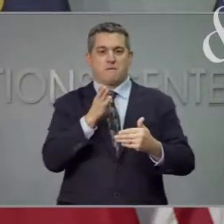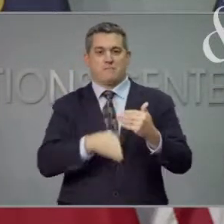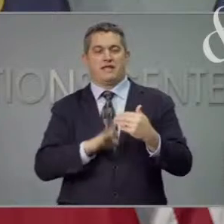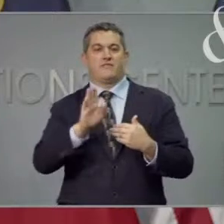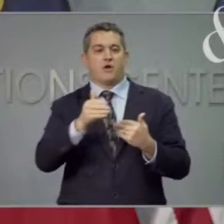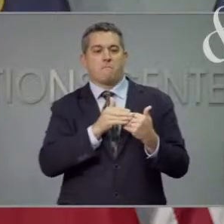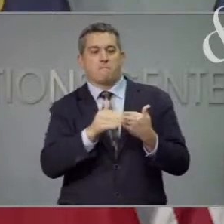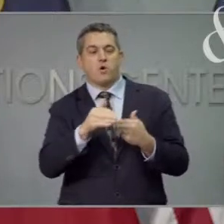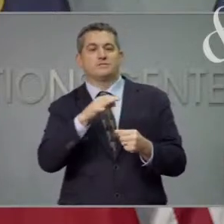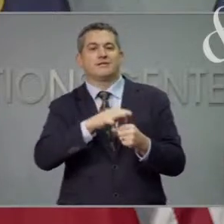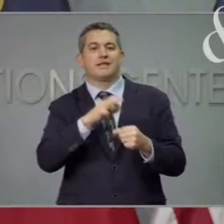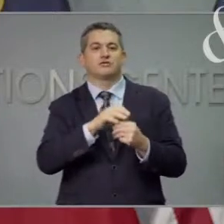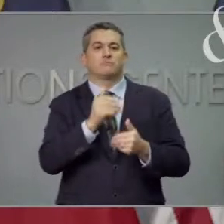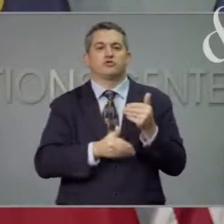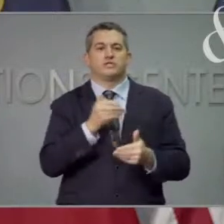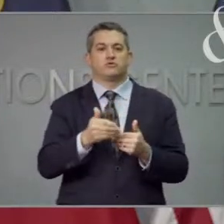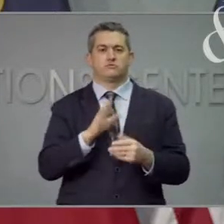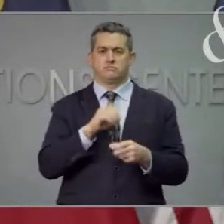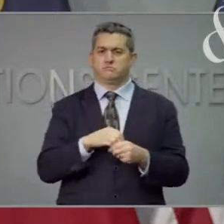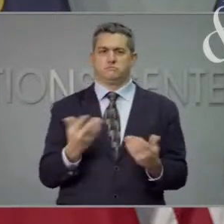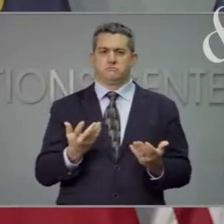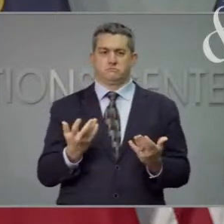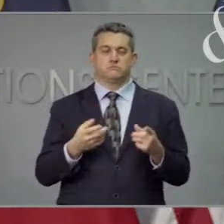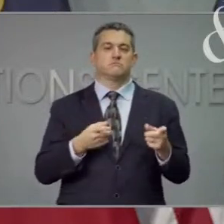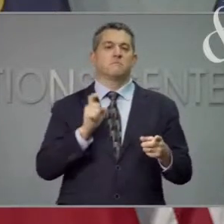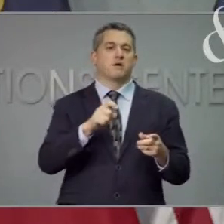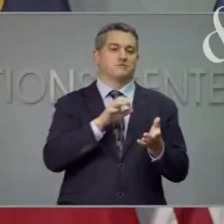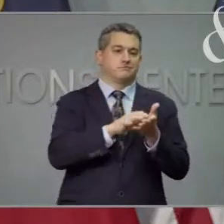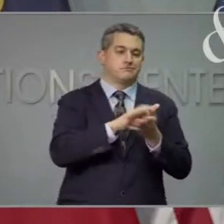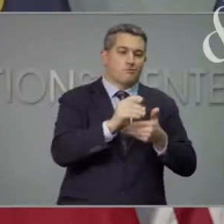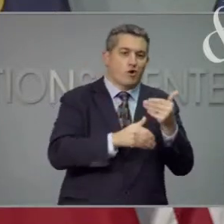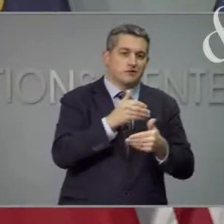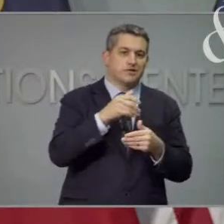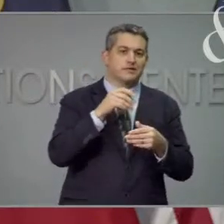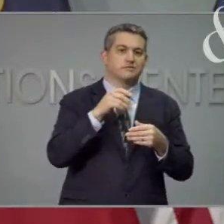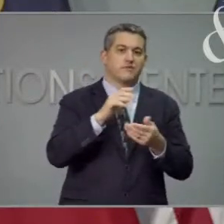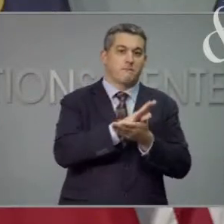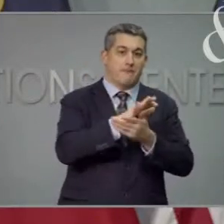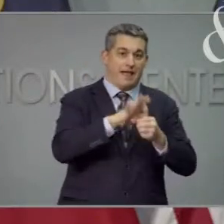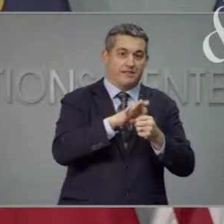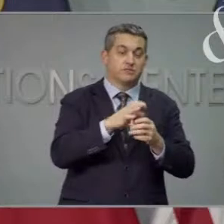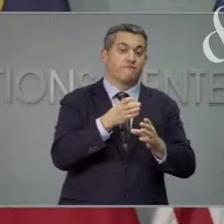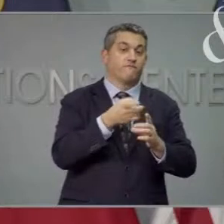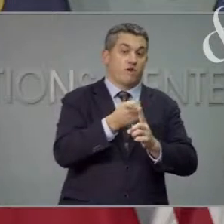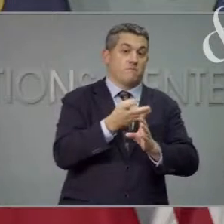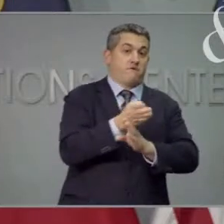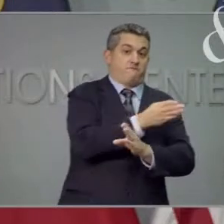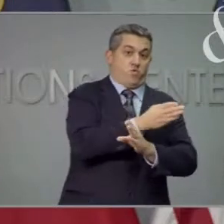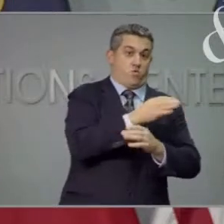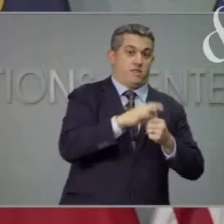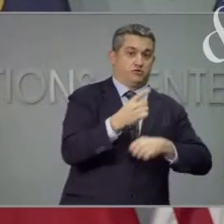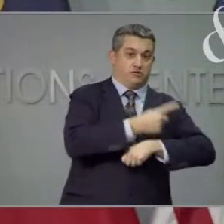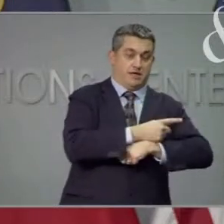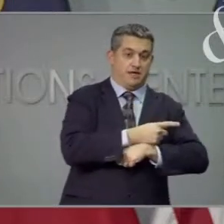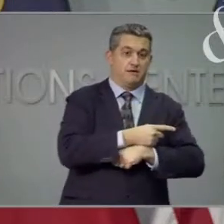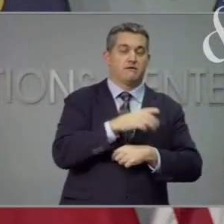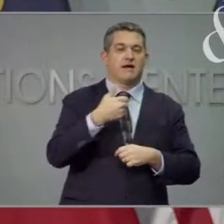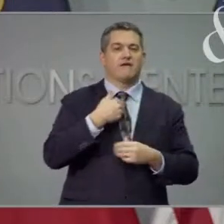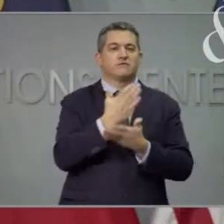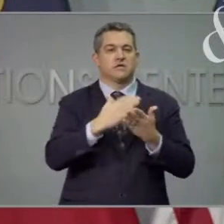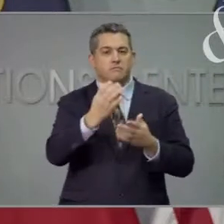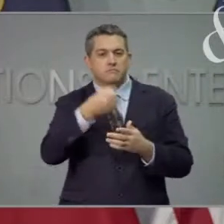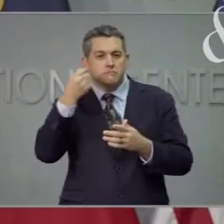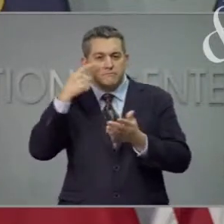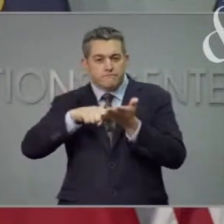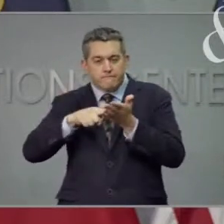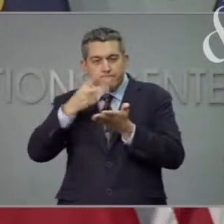their post-election procedures. These include processing ballots that were voted on or before Election Day, researching provisional ballots,